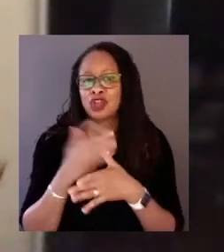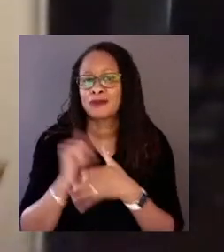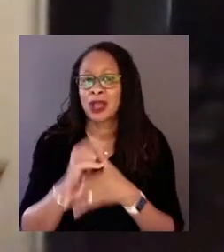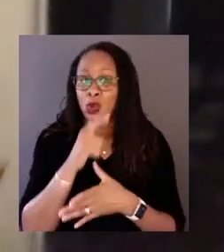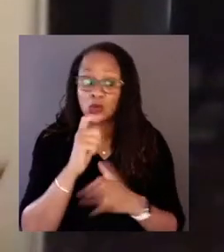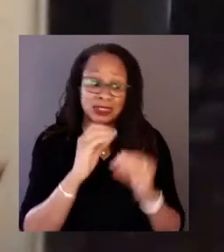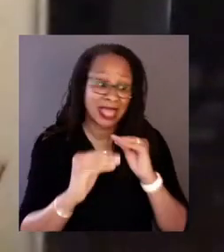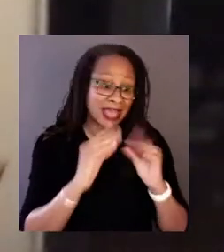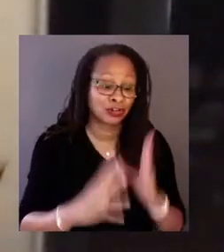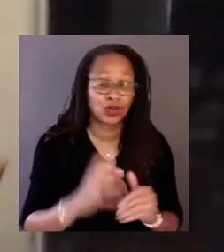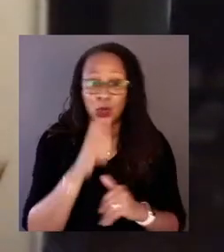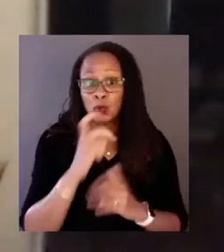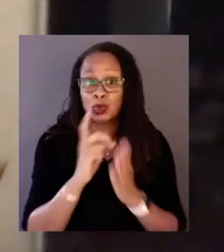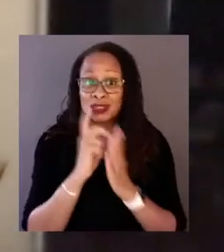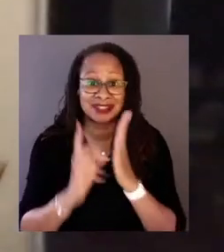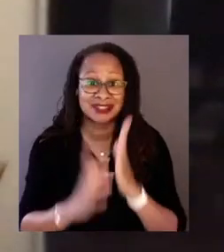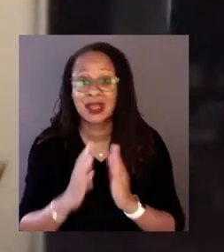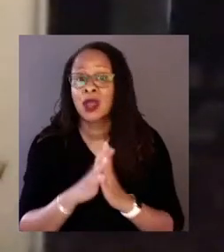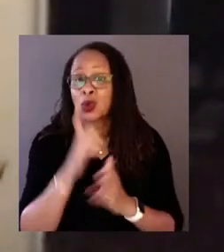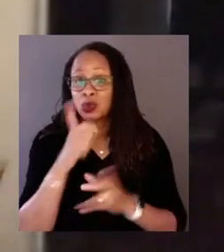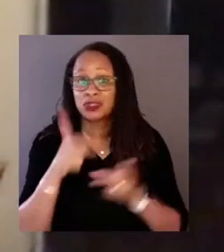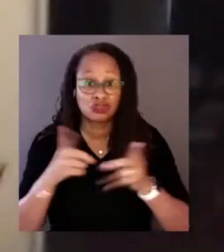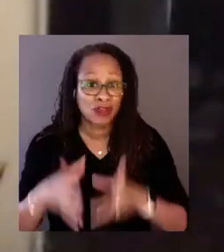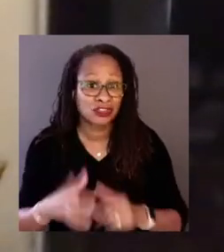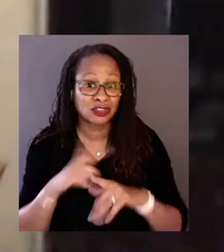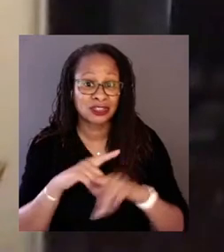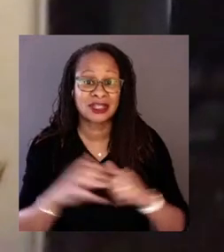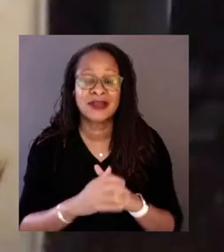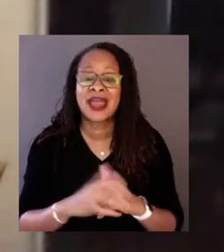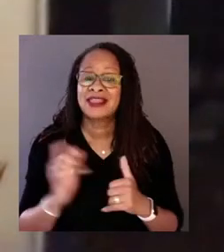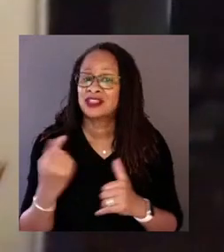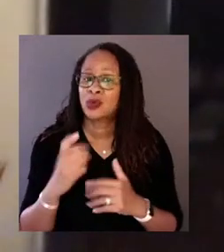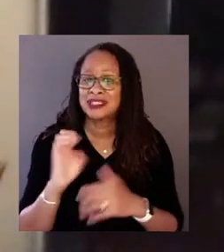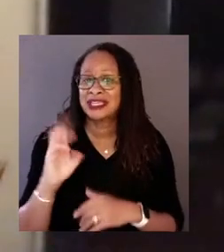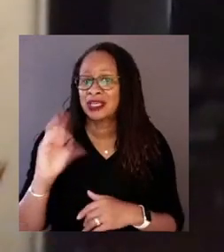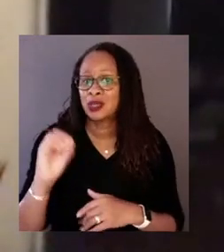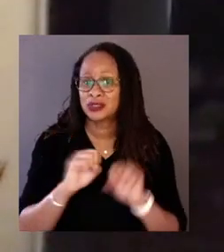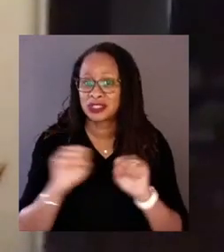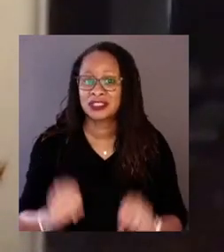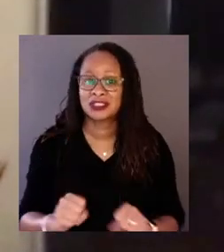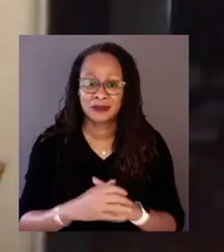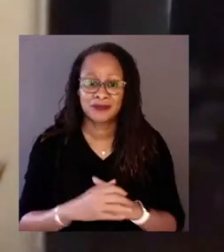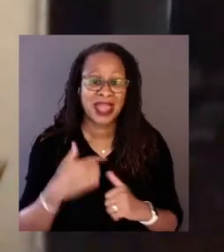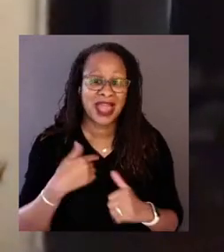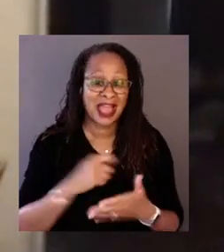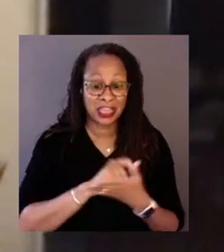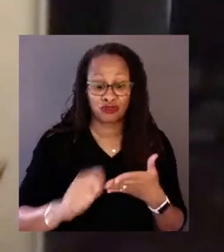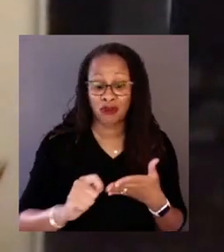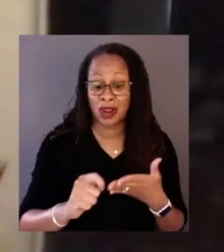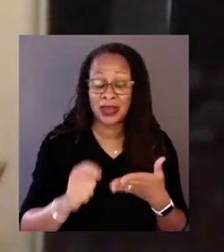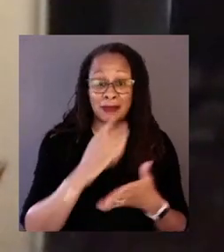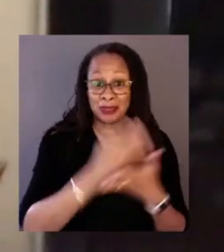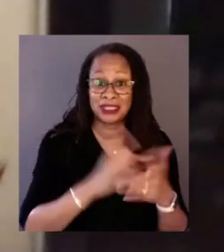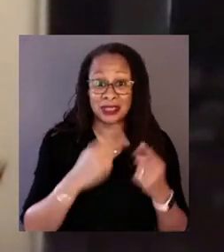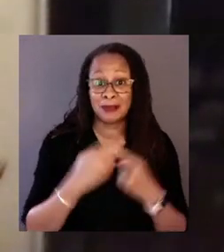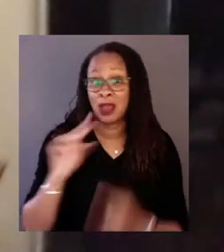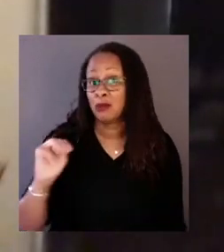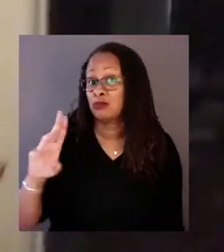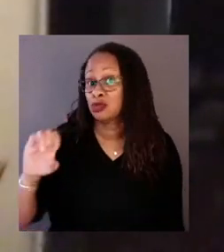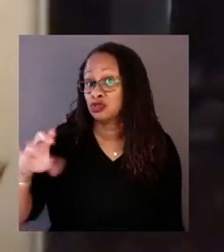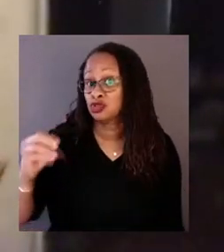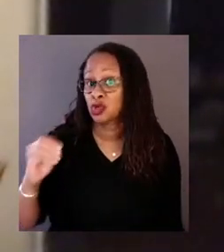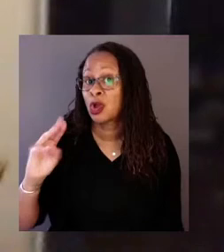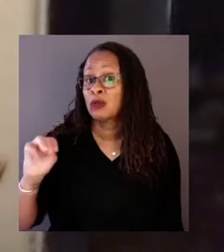ecosystem of what films get the attention, right? Like, someone like me, I can write a piece on Mucho Mucho More or whatever film, the more agent,